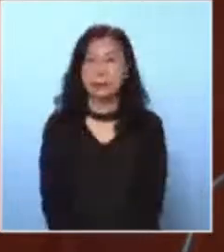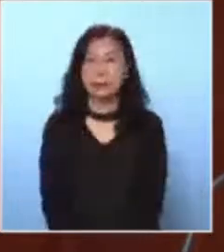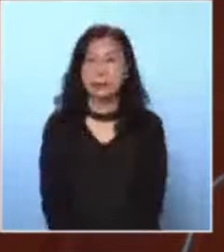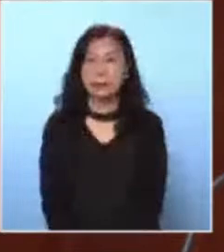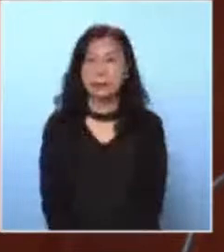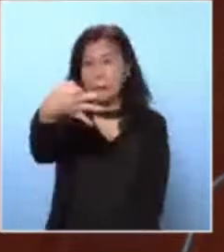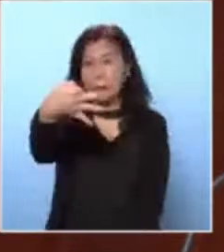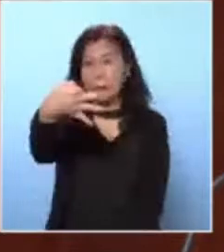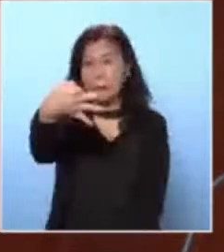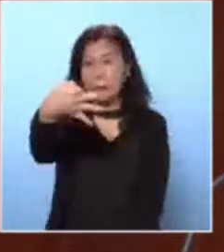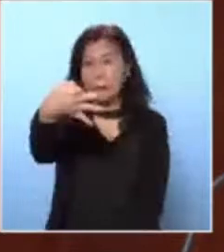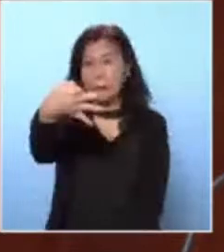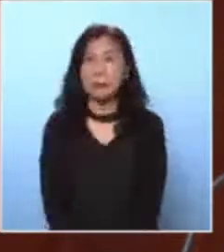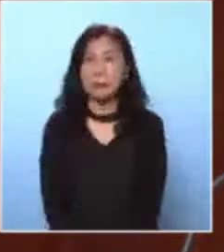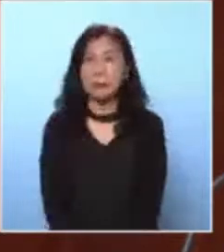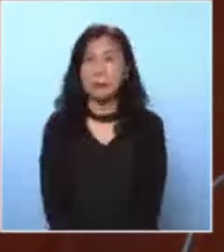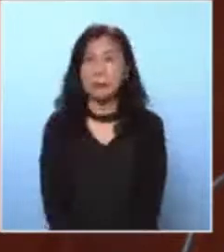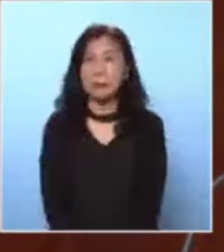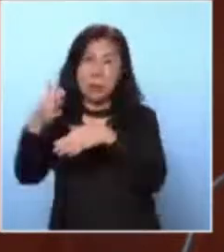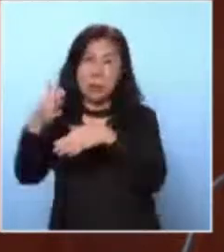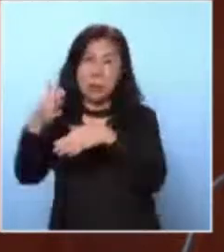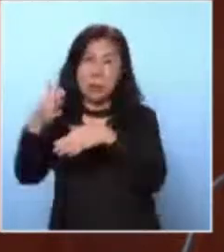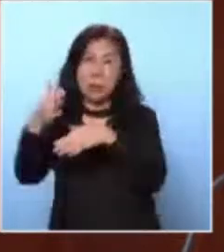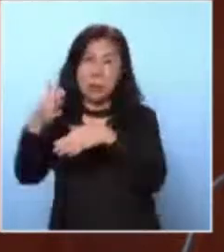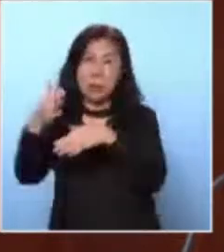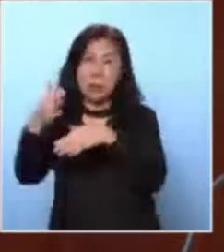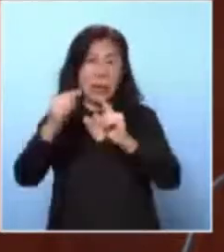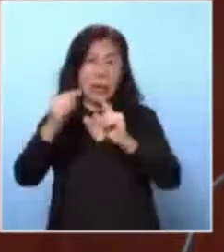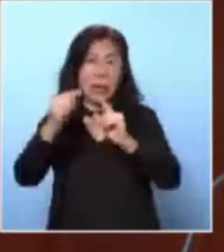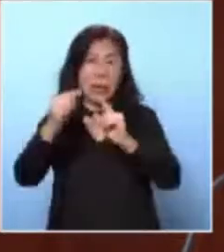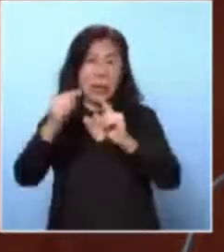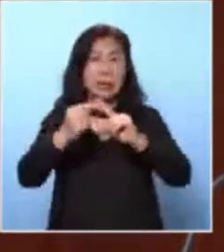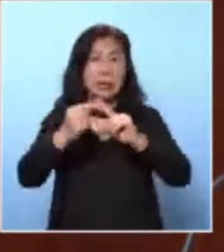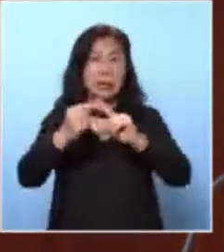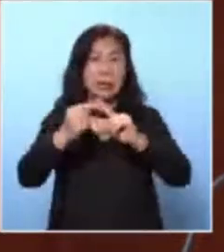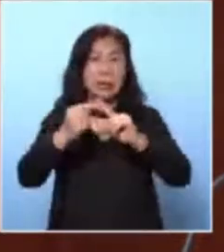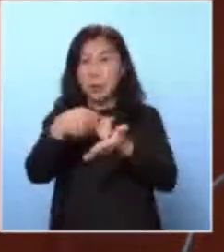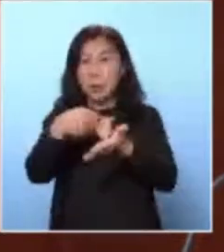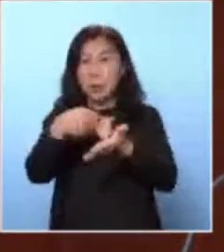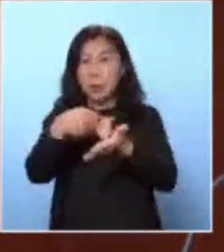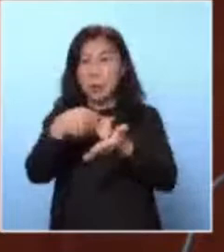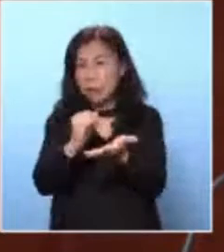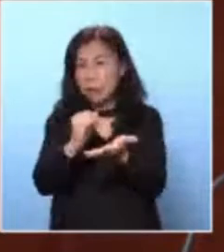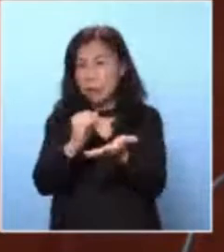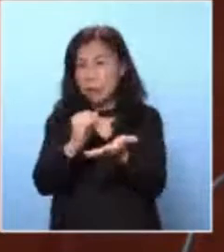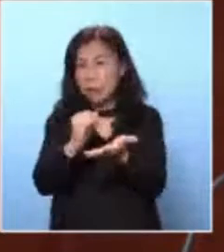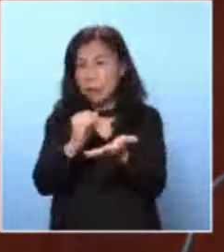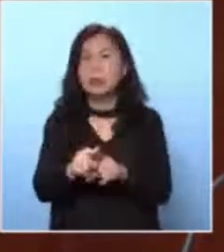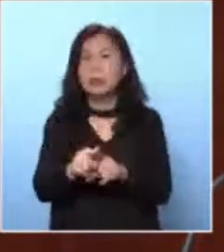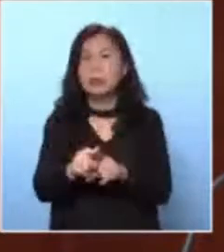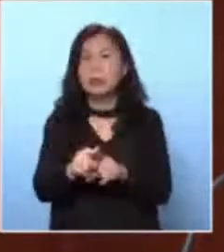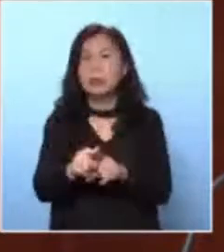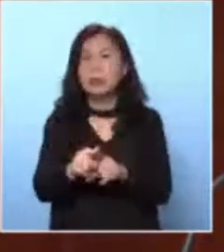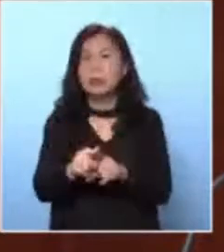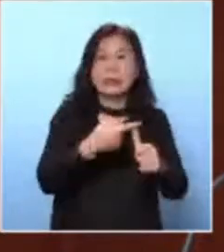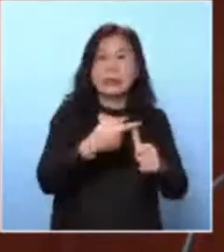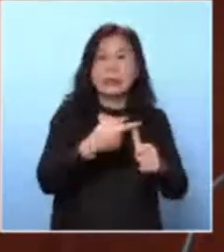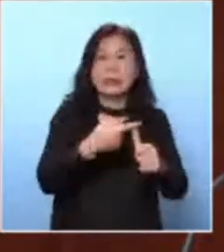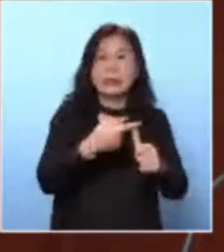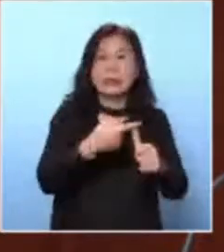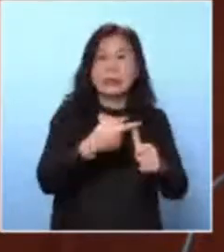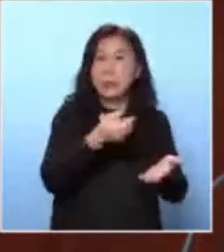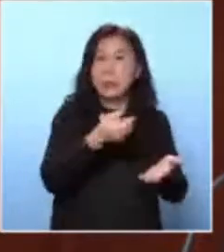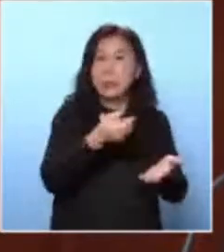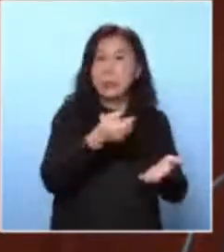introduce a stamp duty suspension arrangement for incoming talents' acquisition of residential properties. This is